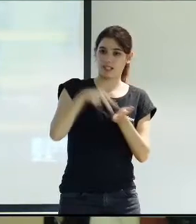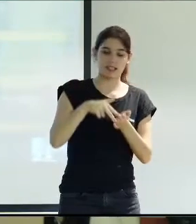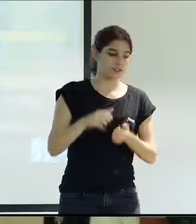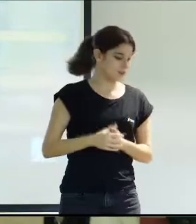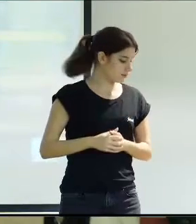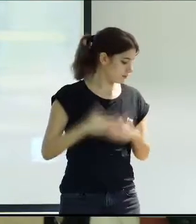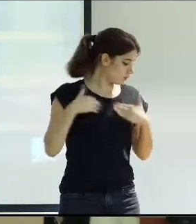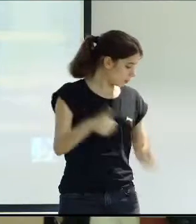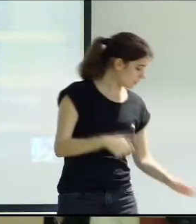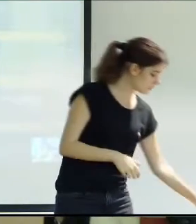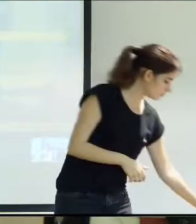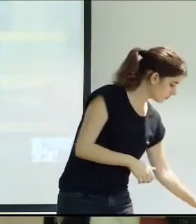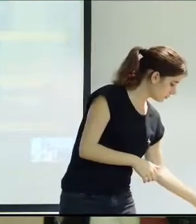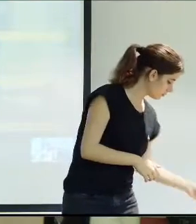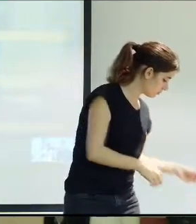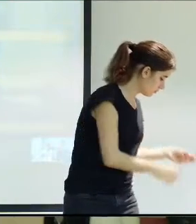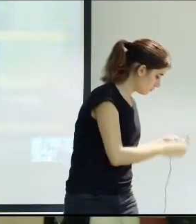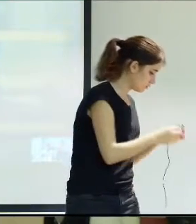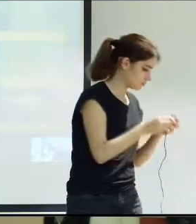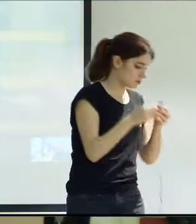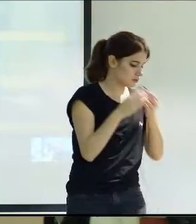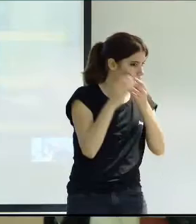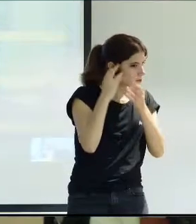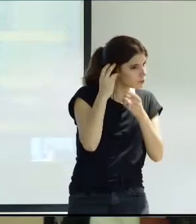you. We're eager to hear from you.